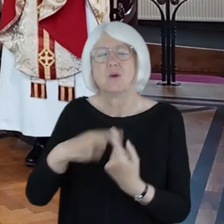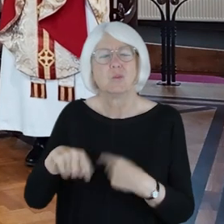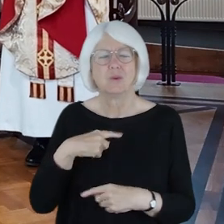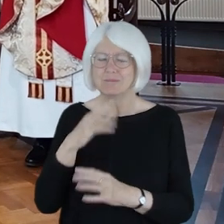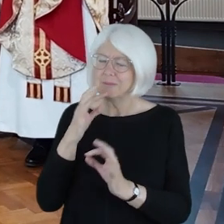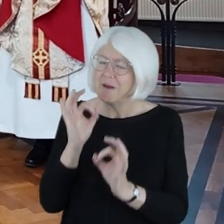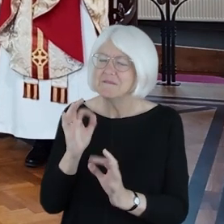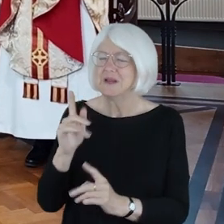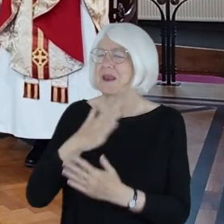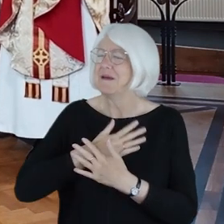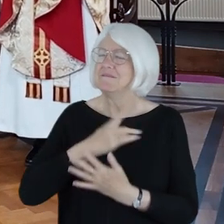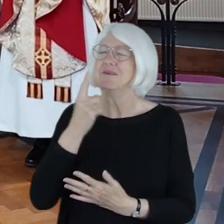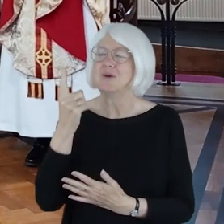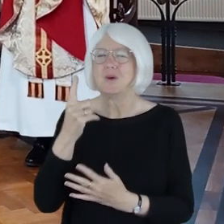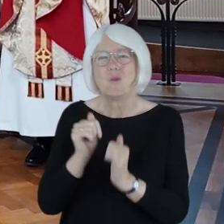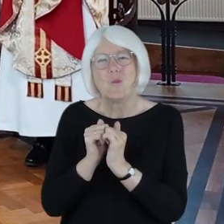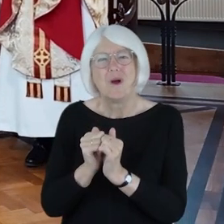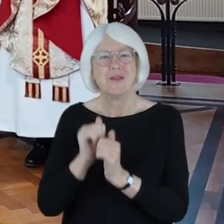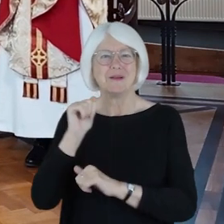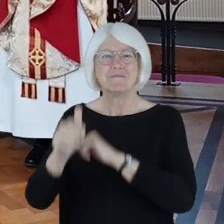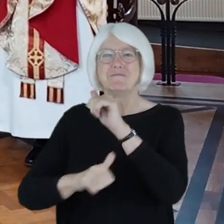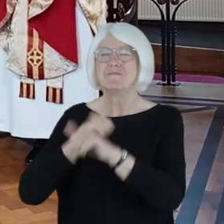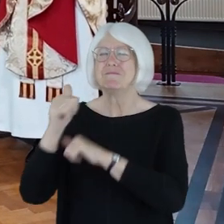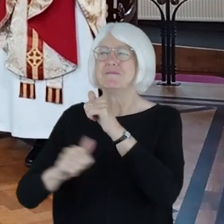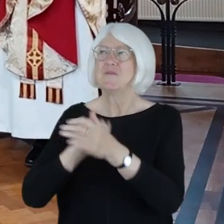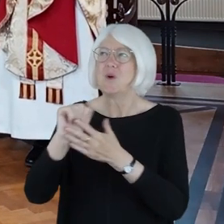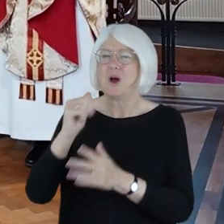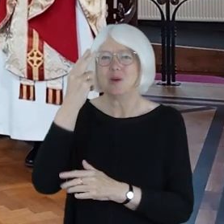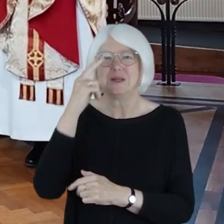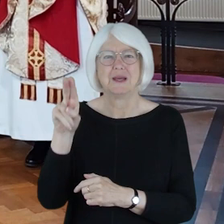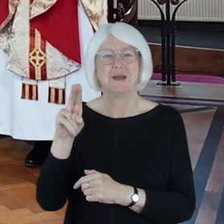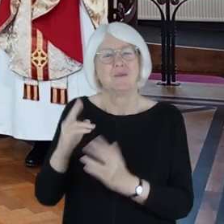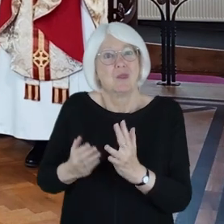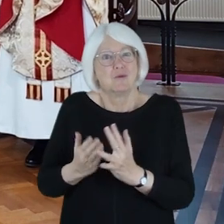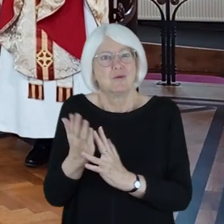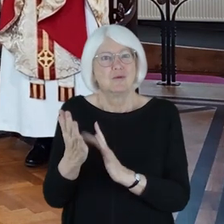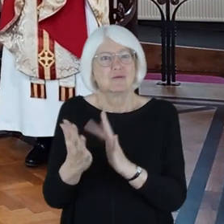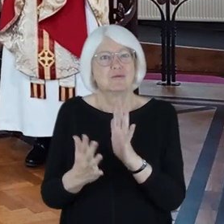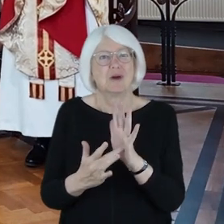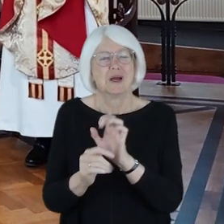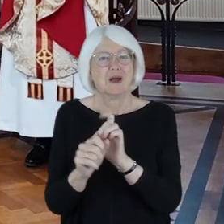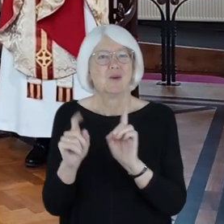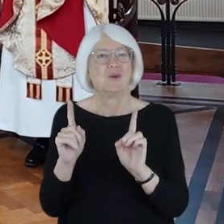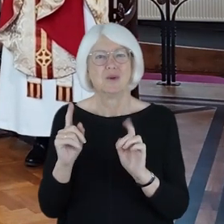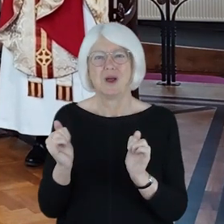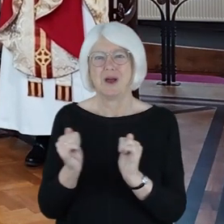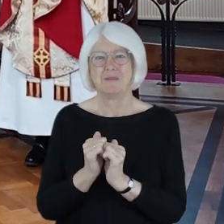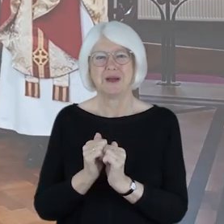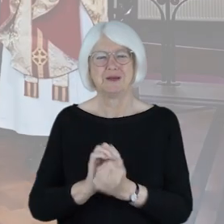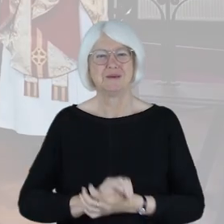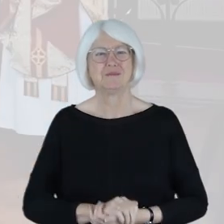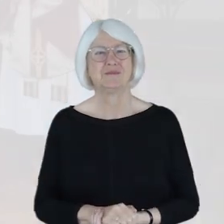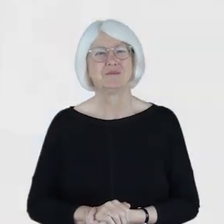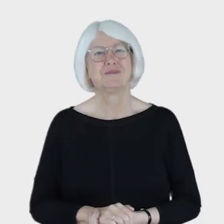may perfectly love you and worthily magnify your holy name, through Christ our Lord.